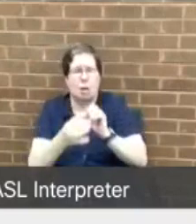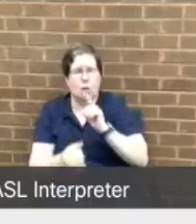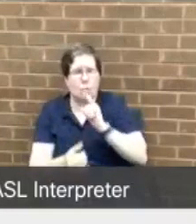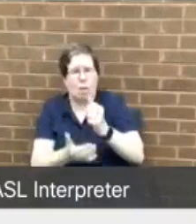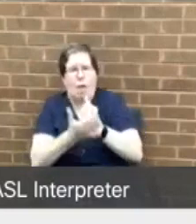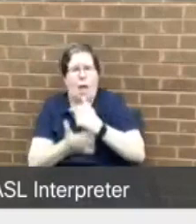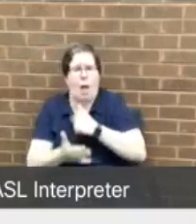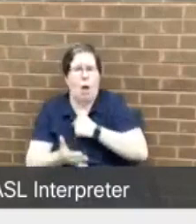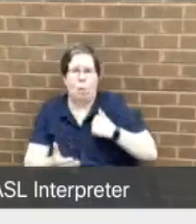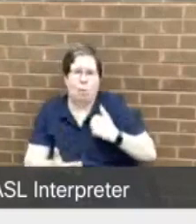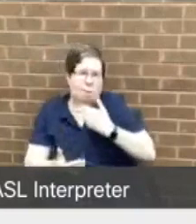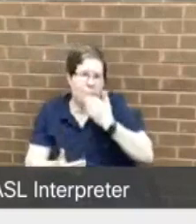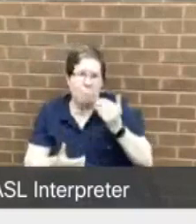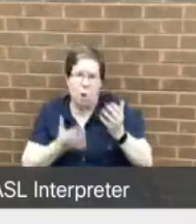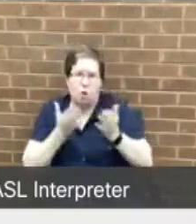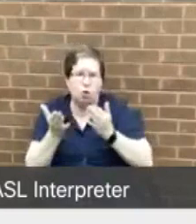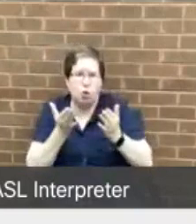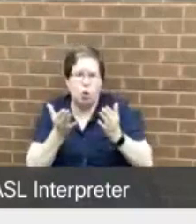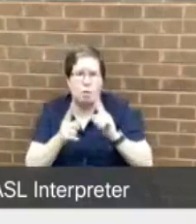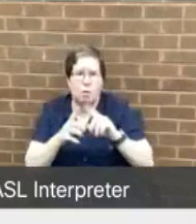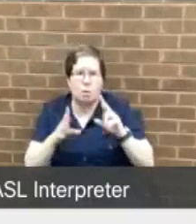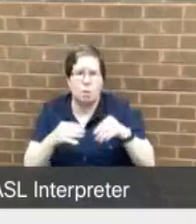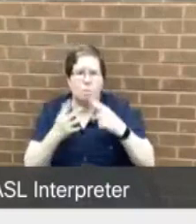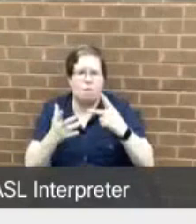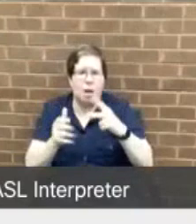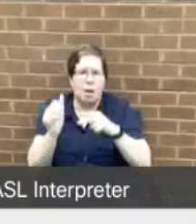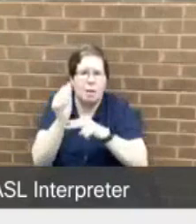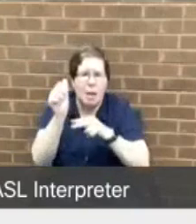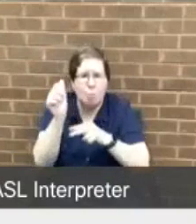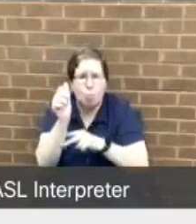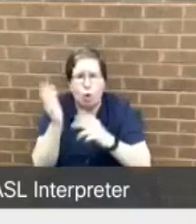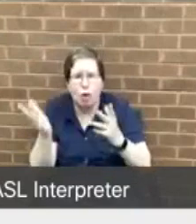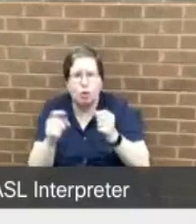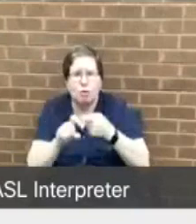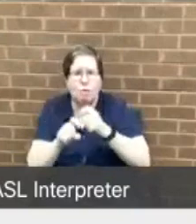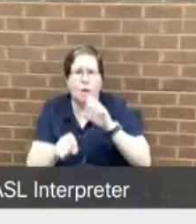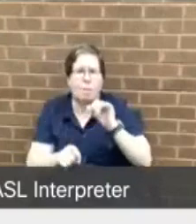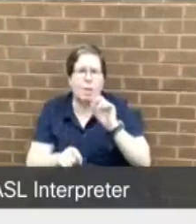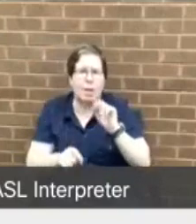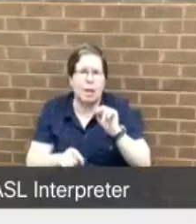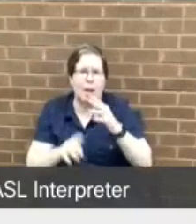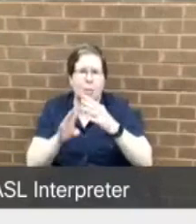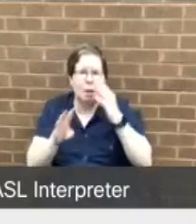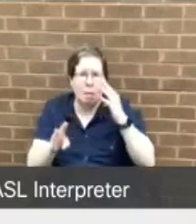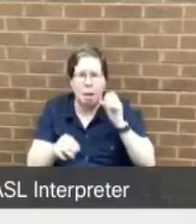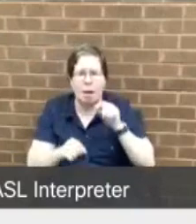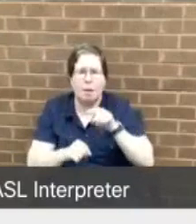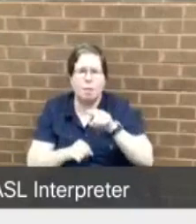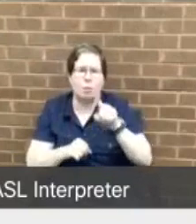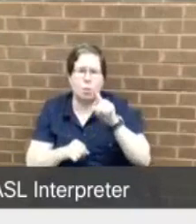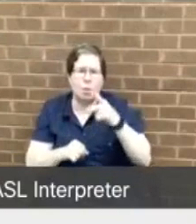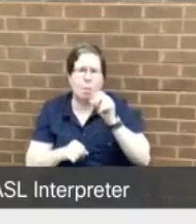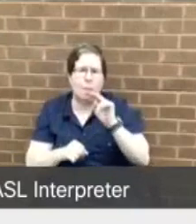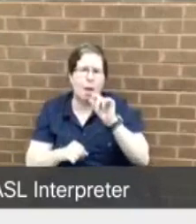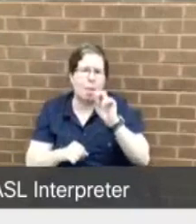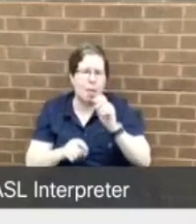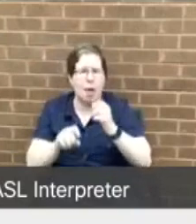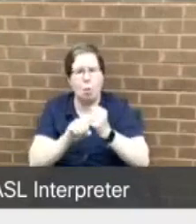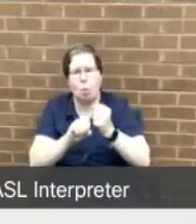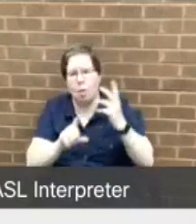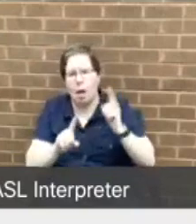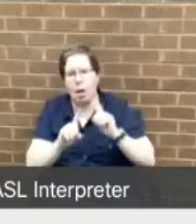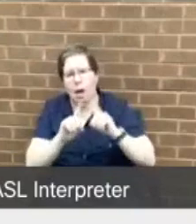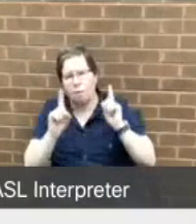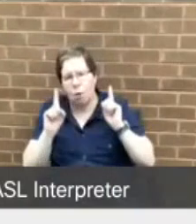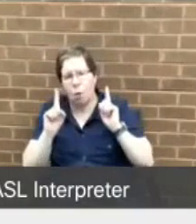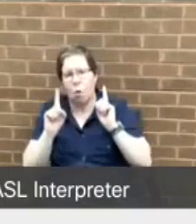really deliver a better service by providing that bridge over from the Camden Line to the Penn Line without having to kind of go all the way down,